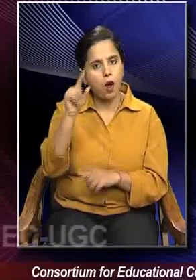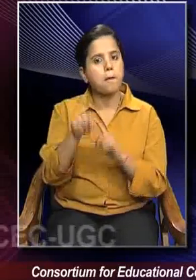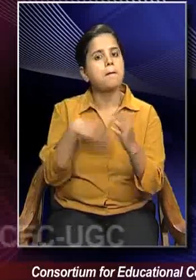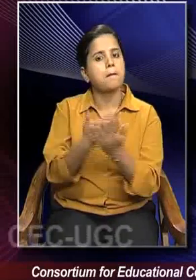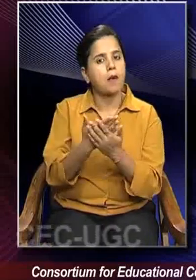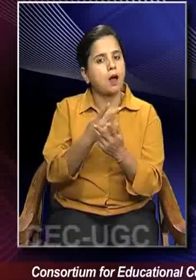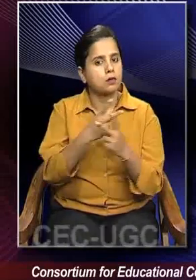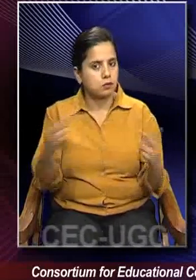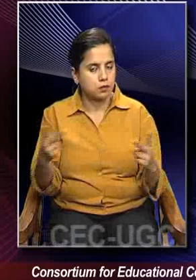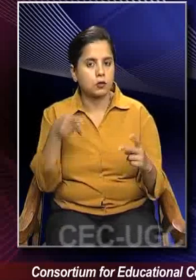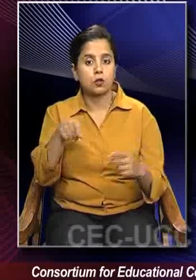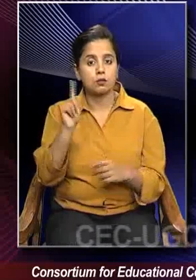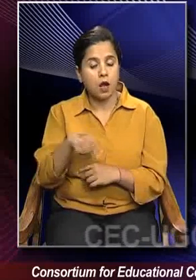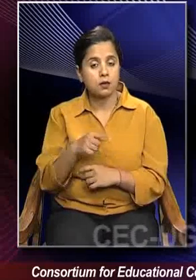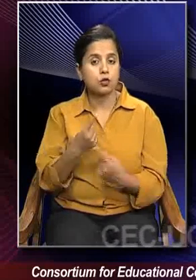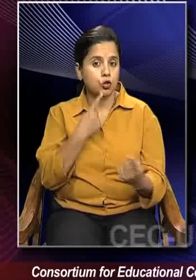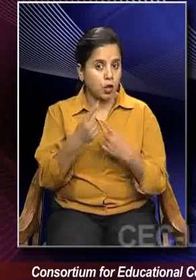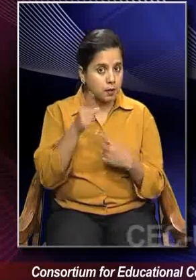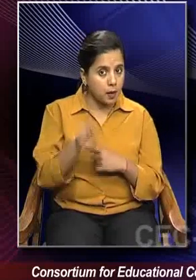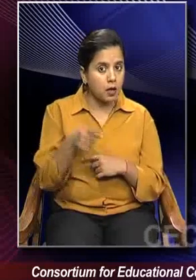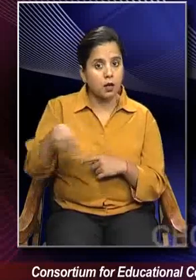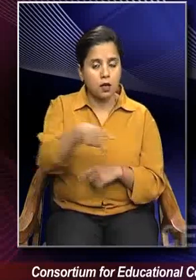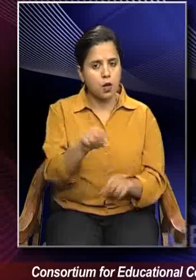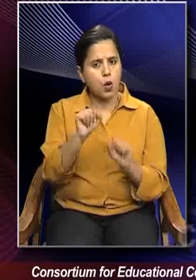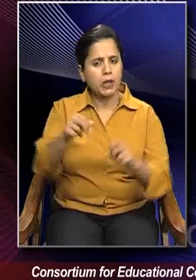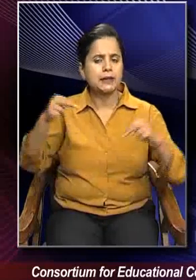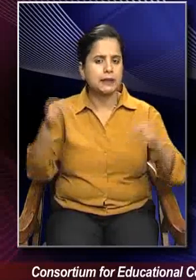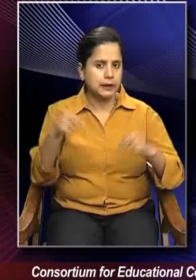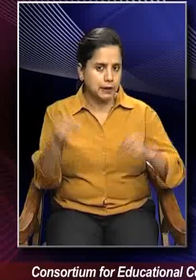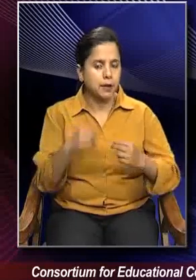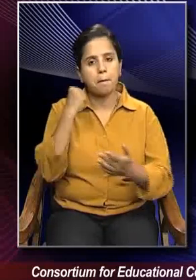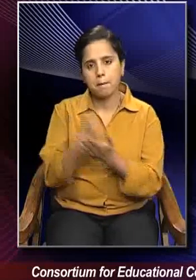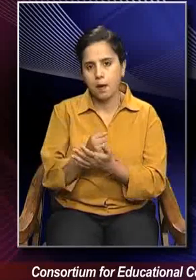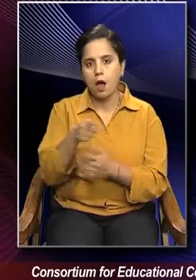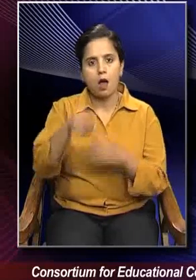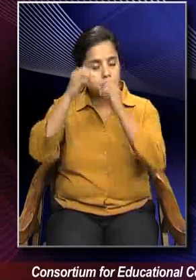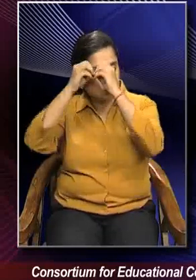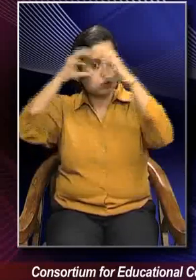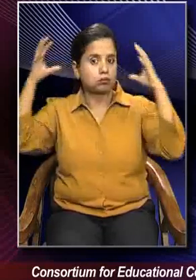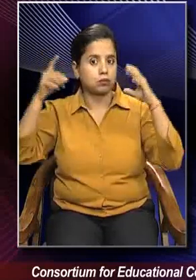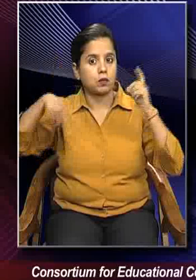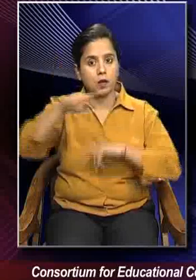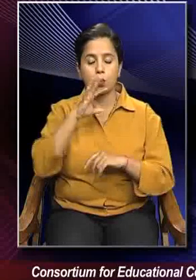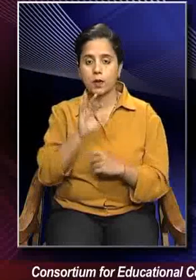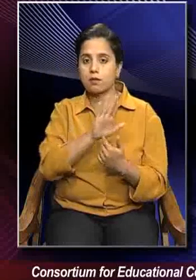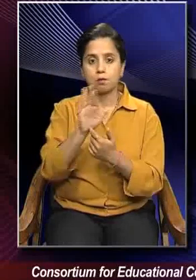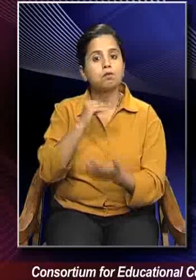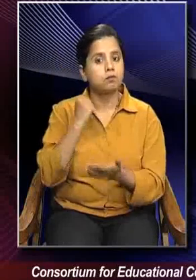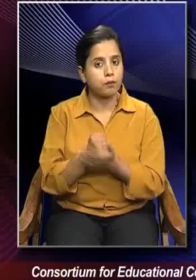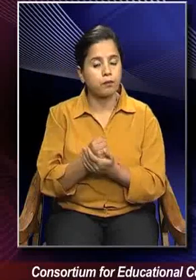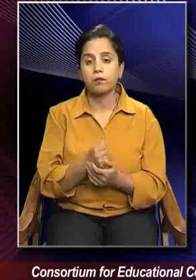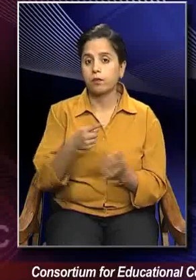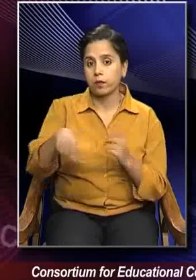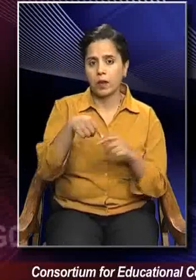participate, to be heard, and have their needs and aspirations addressed. Creating